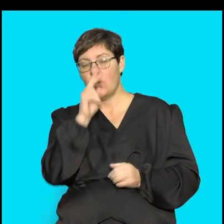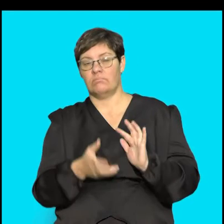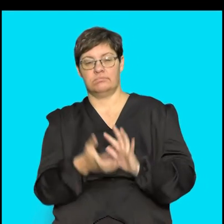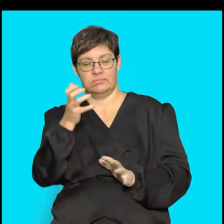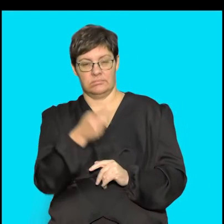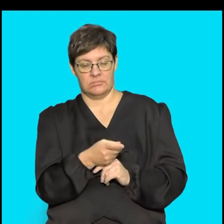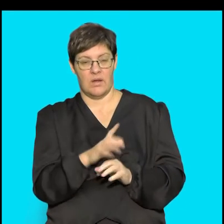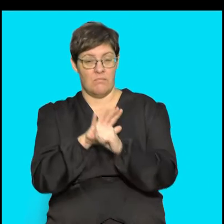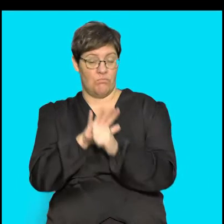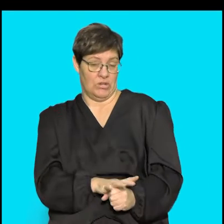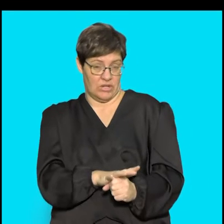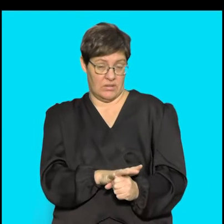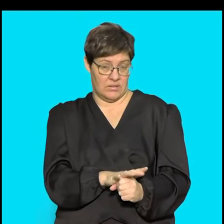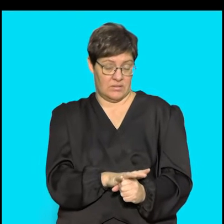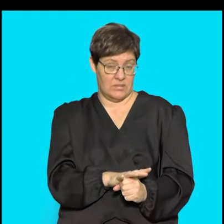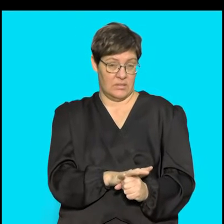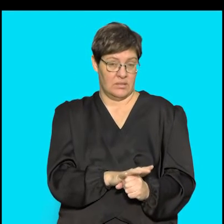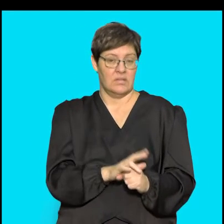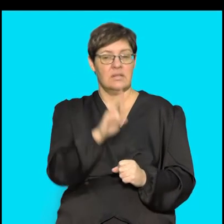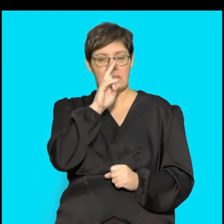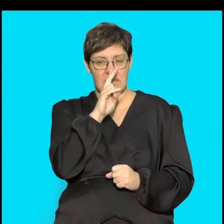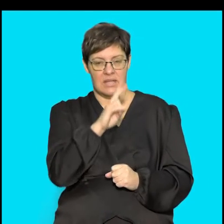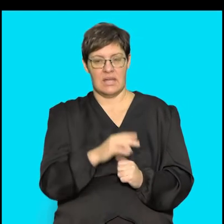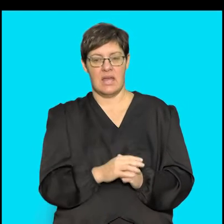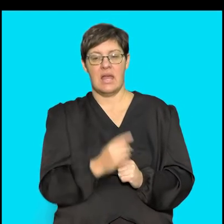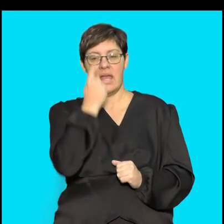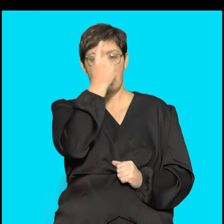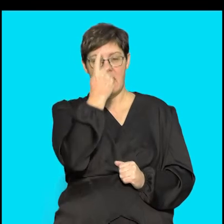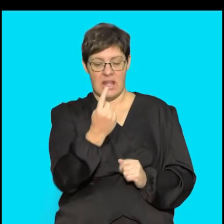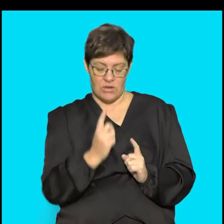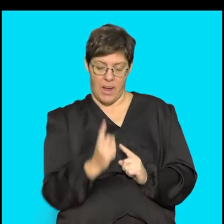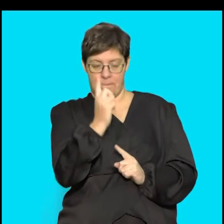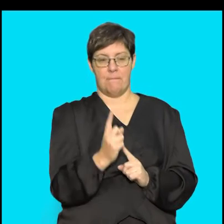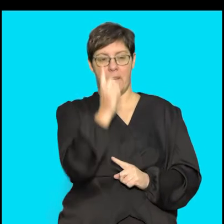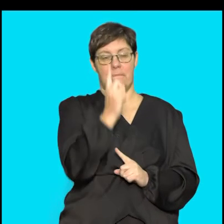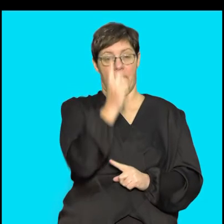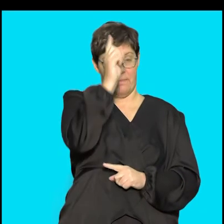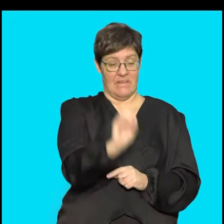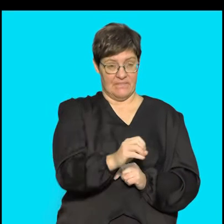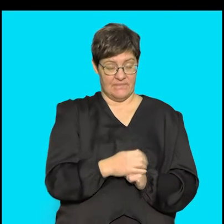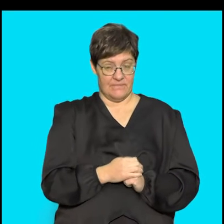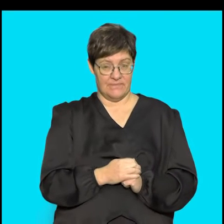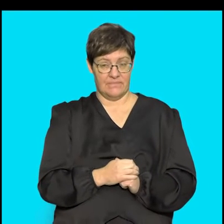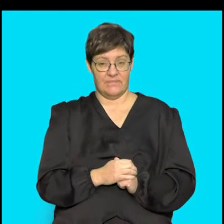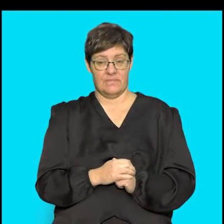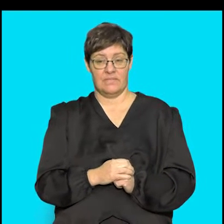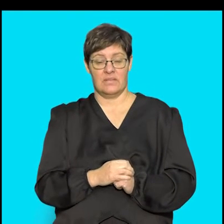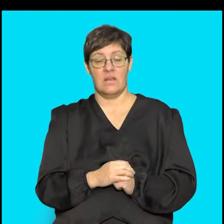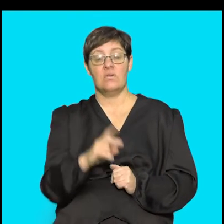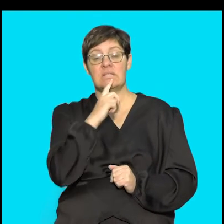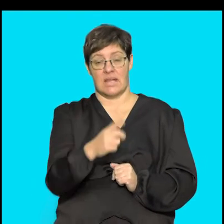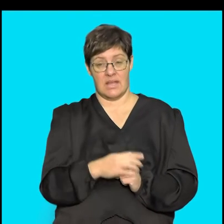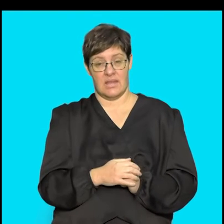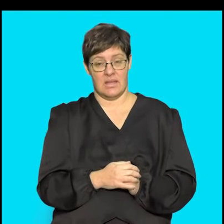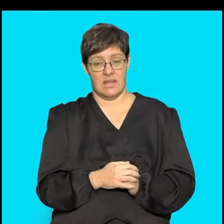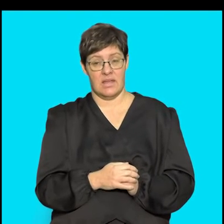the disturbance of pressure, you will see there's a spike for each one of them. Just want to take you back. Remember,